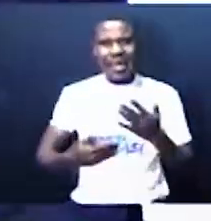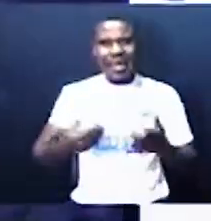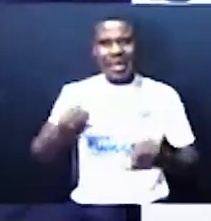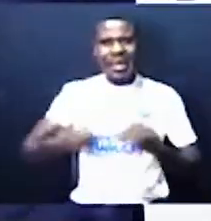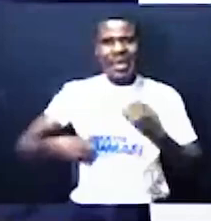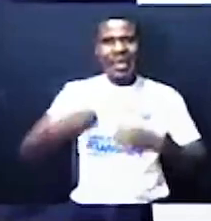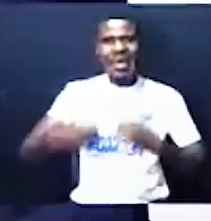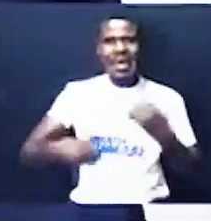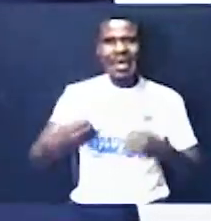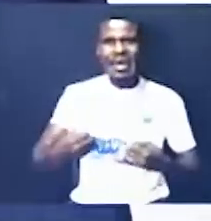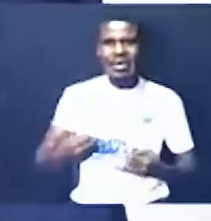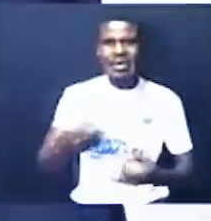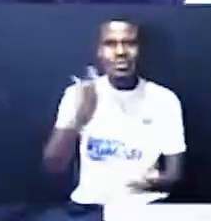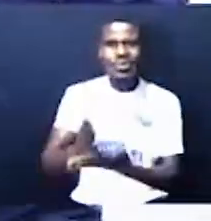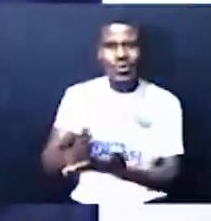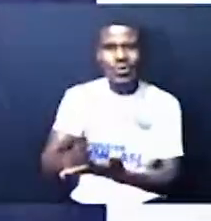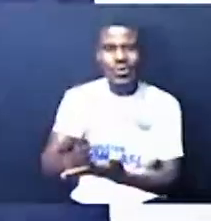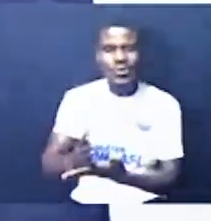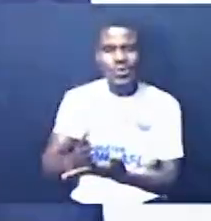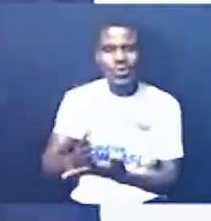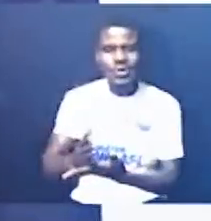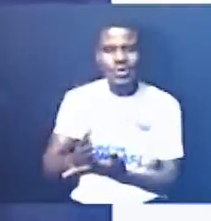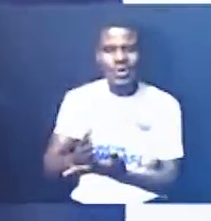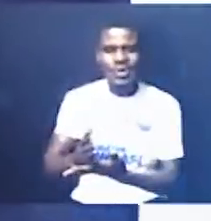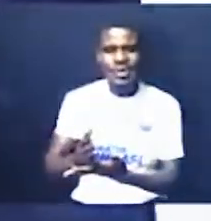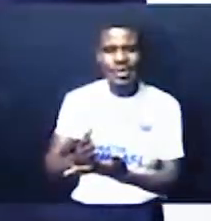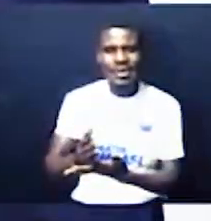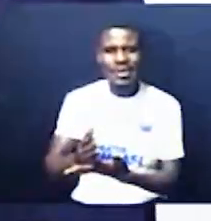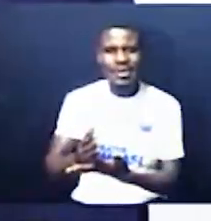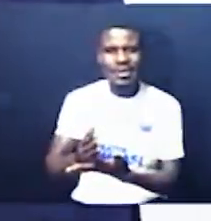the blood se moja no has ceased flowing.